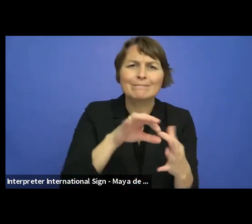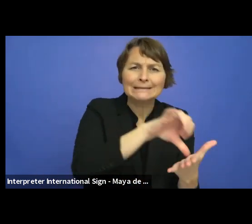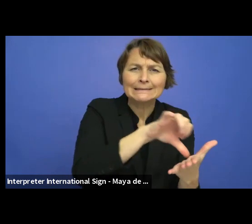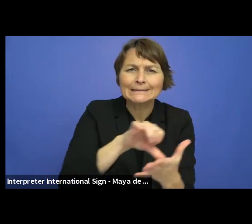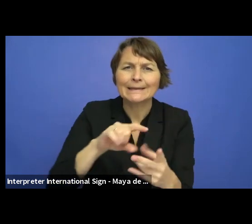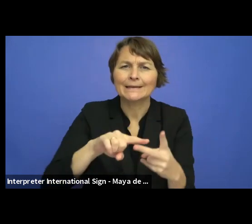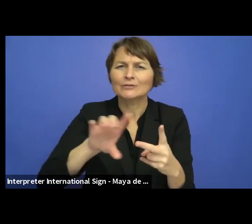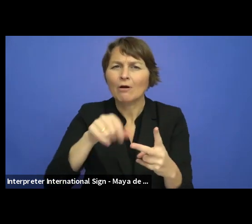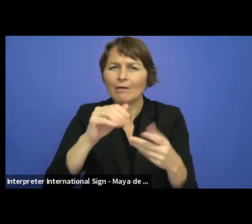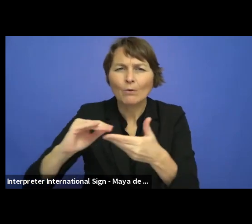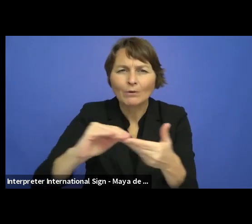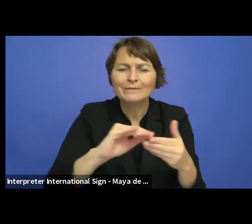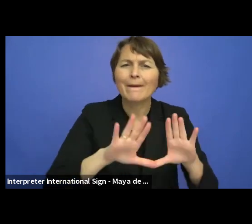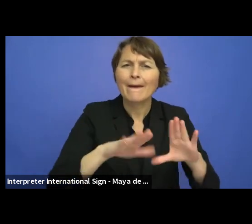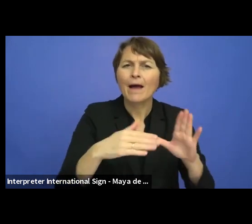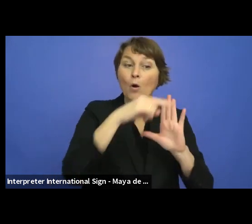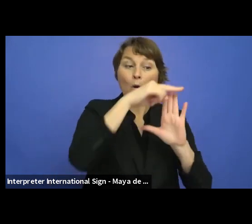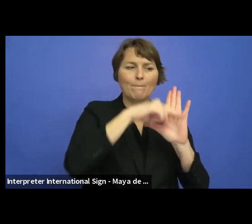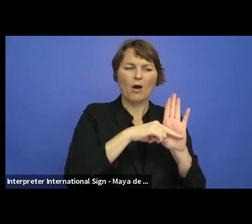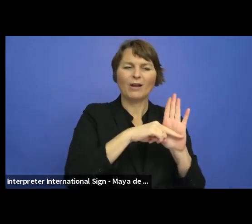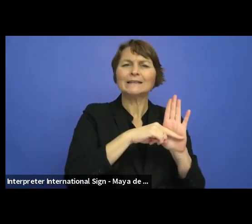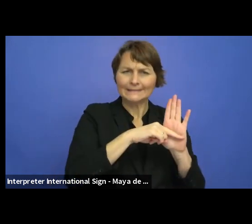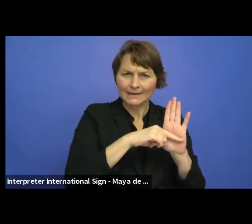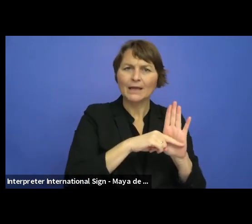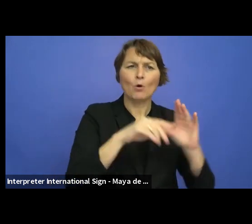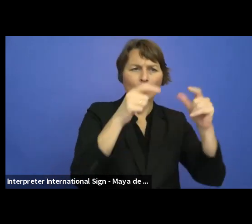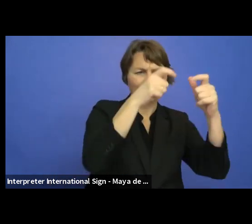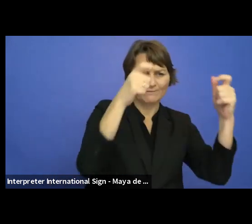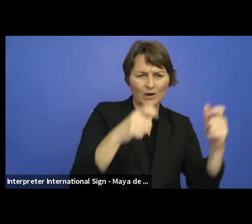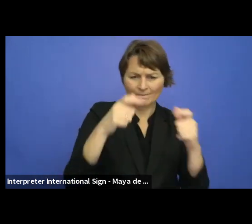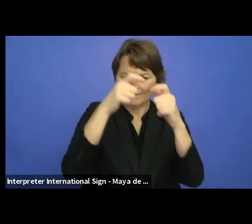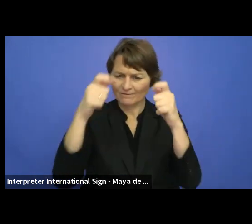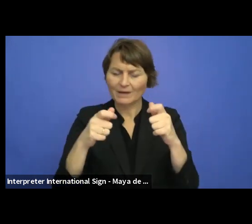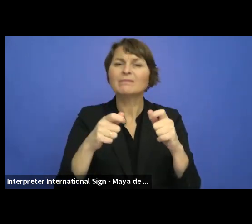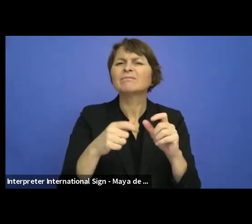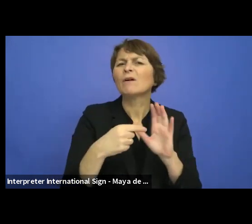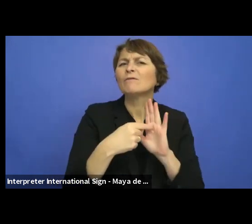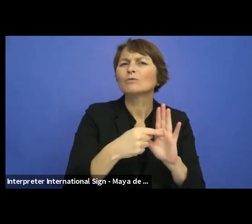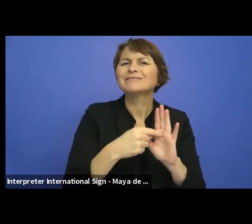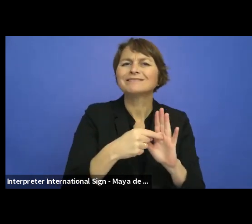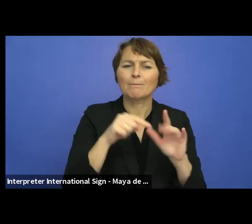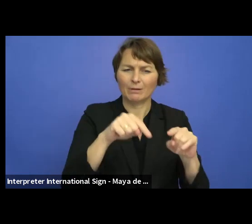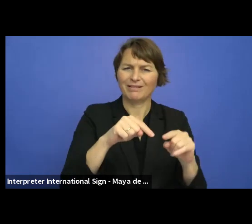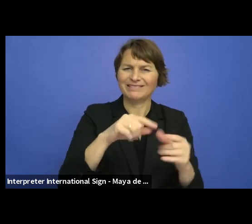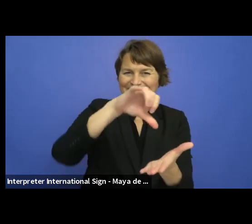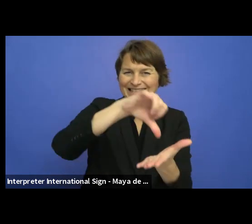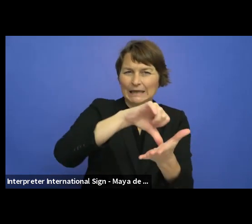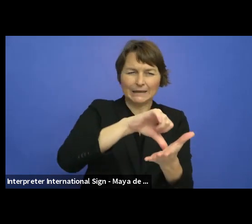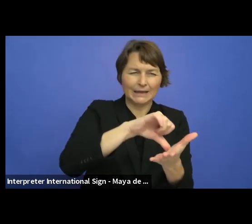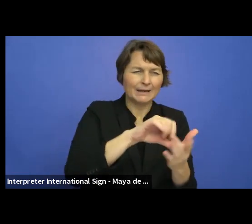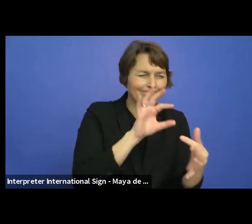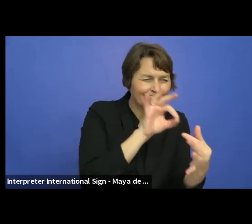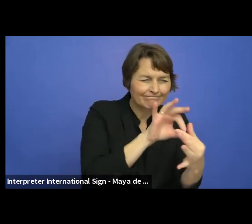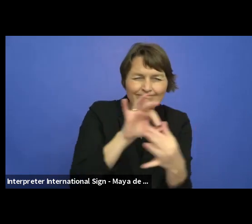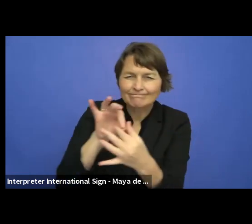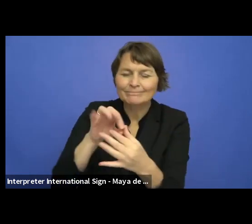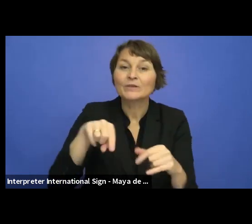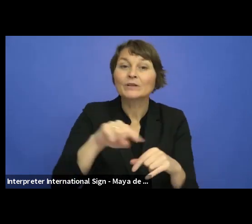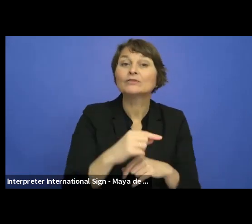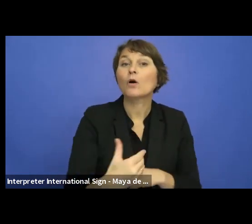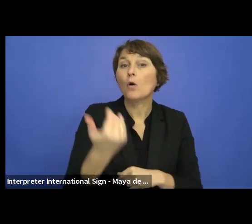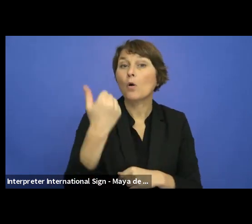policy framing, most notably with our Arts Council work, which in England in 2012 embarked upon the